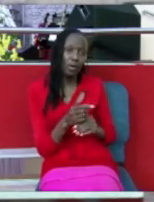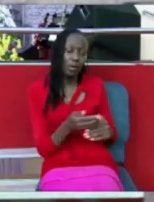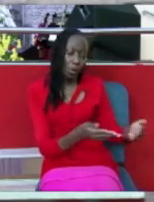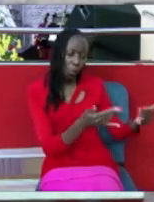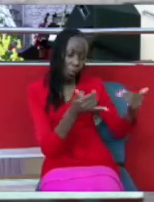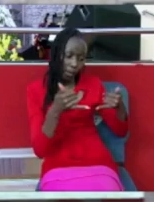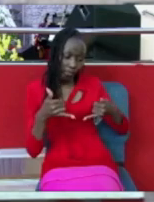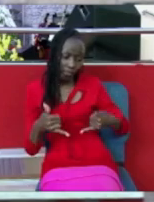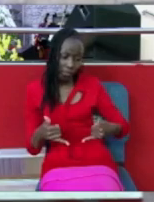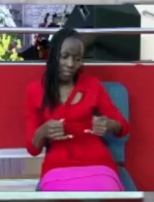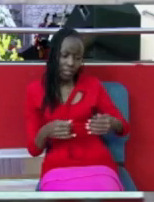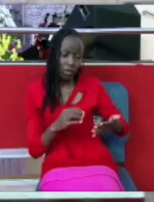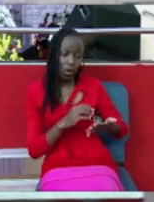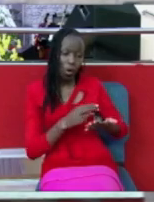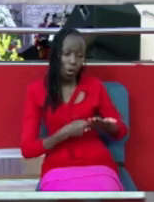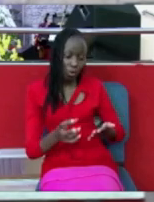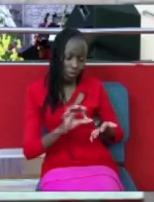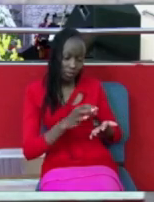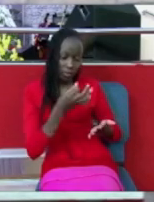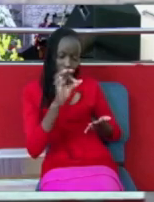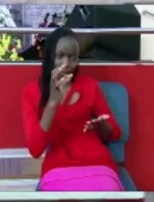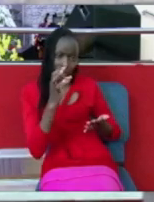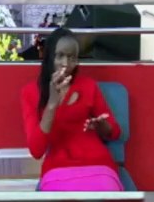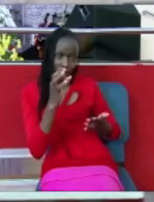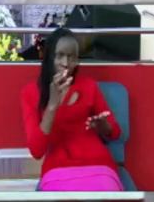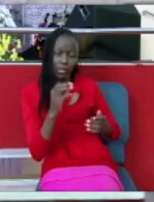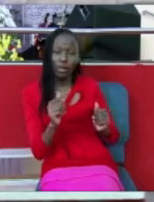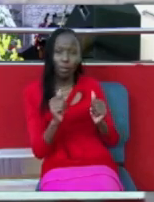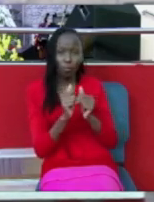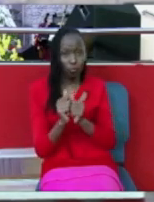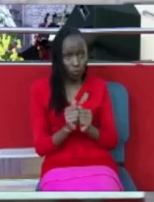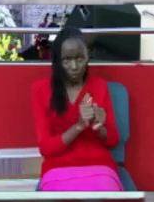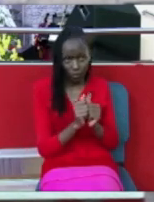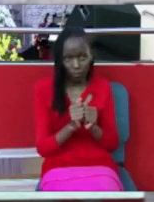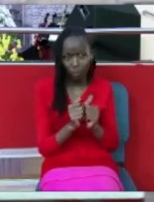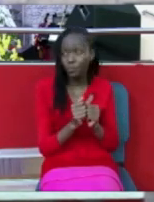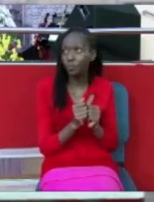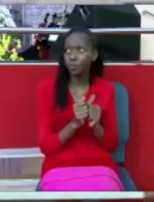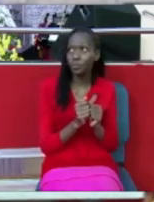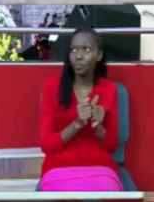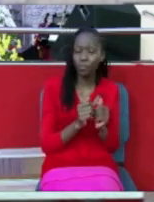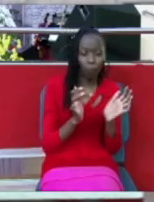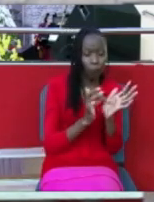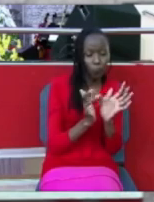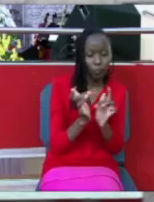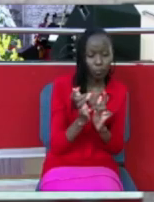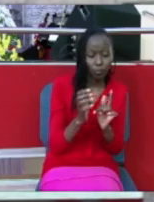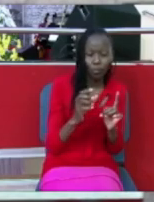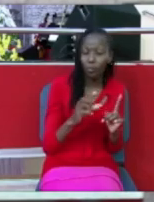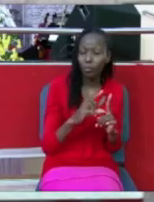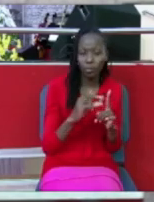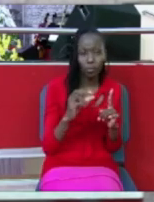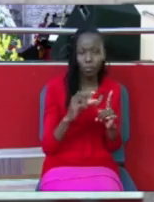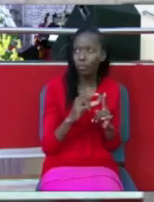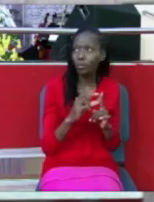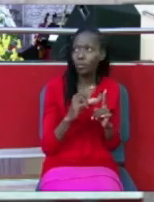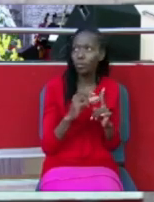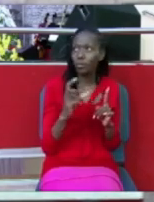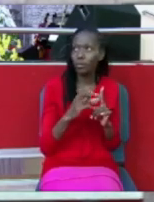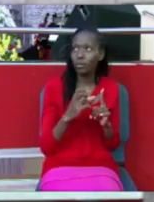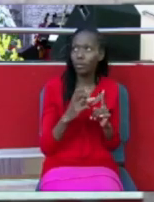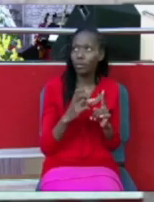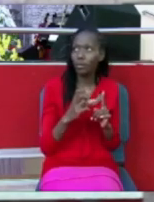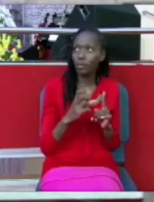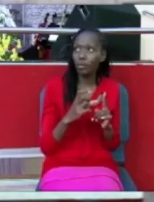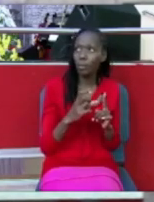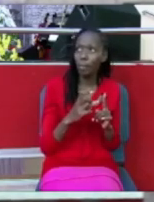to enable you. Na mwalike Roho Mtakatifu aweze kukuunga mkono. Jesus said in John chapter 15 verse 5. Yesu